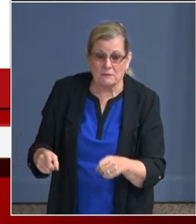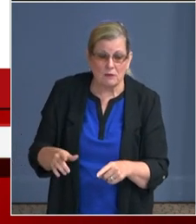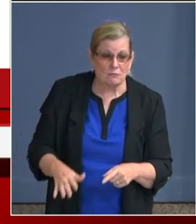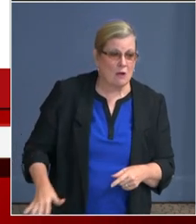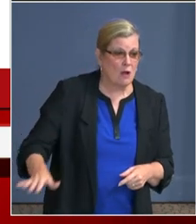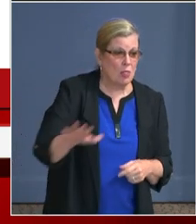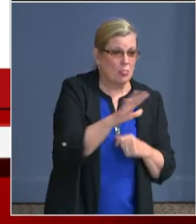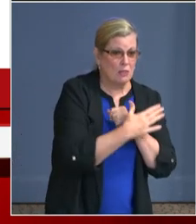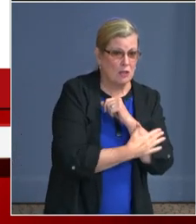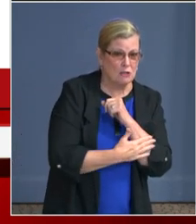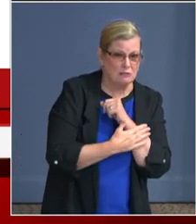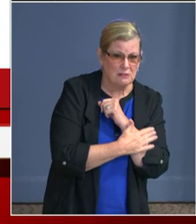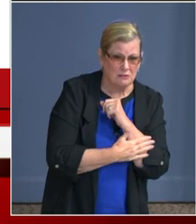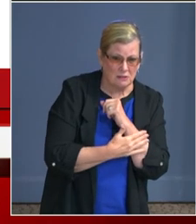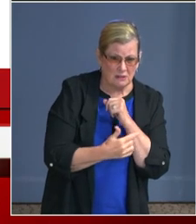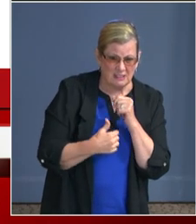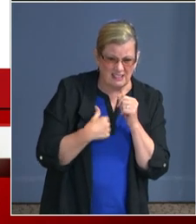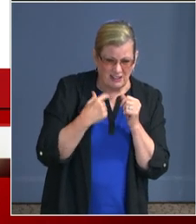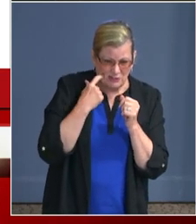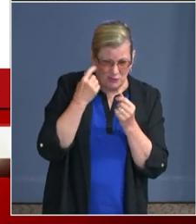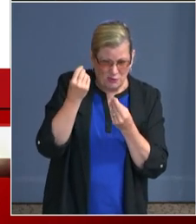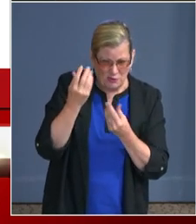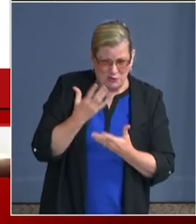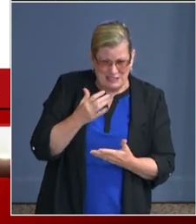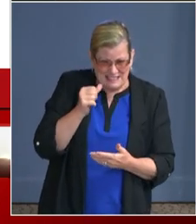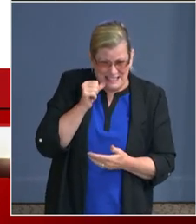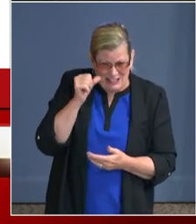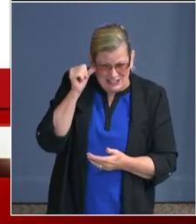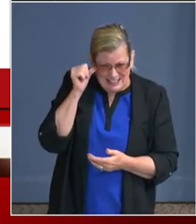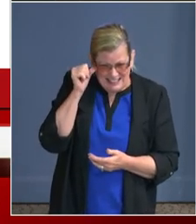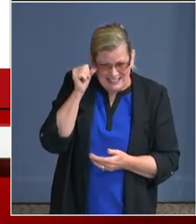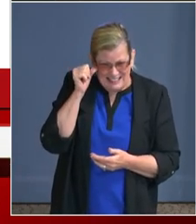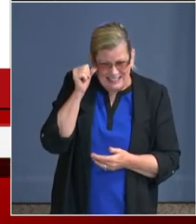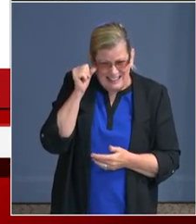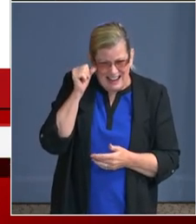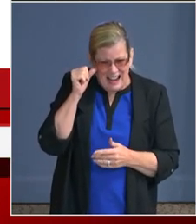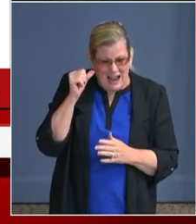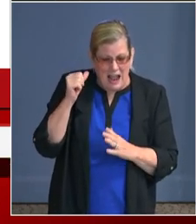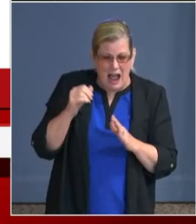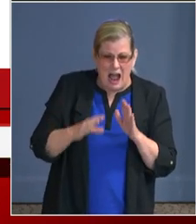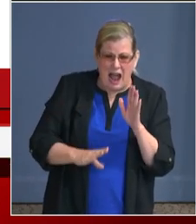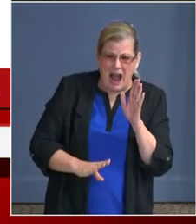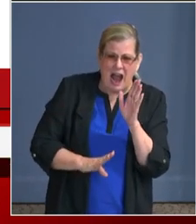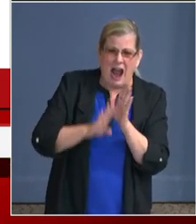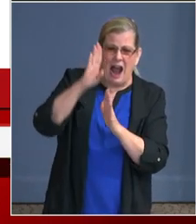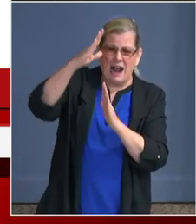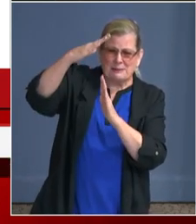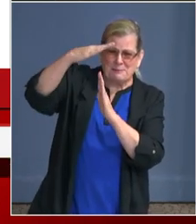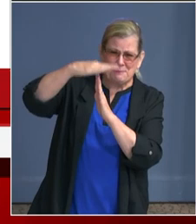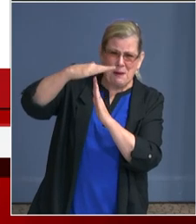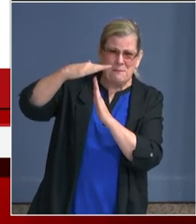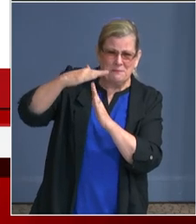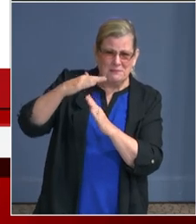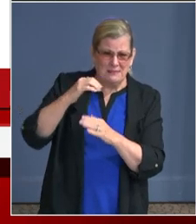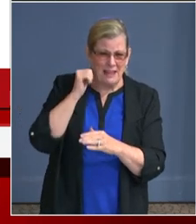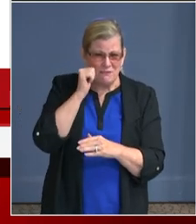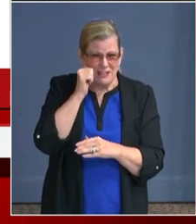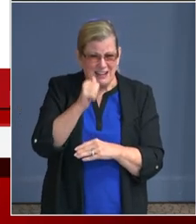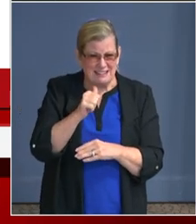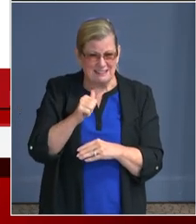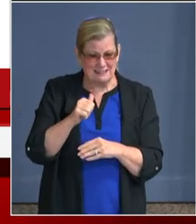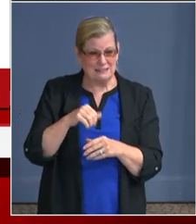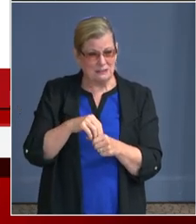I'm told that yesterday, in fact, was the highest number of new daily cases in the United